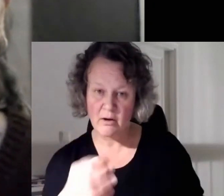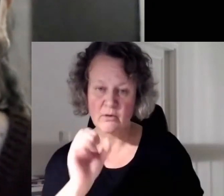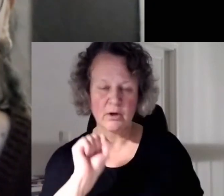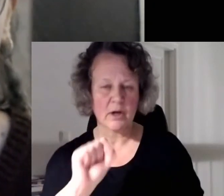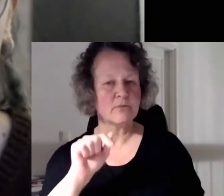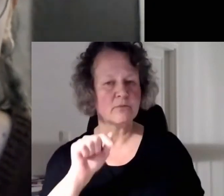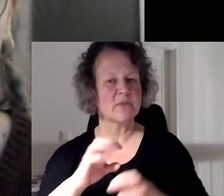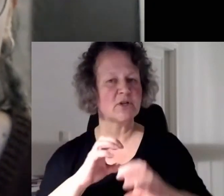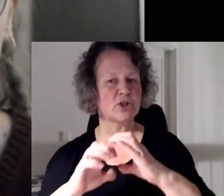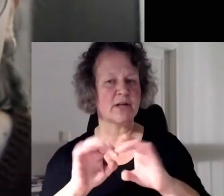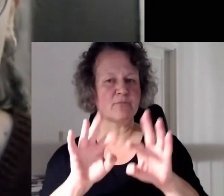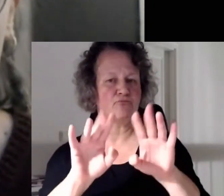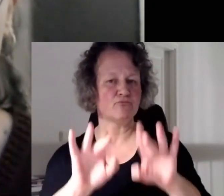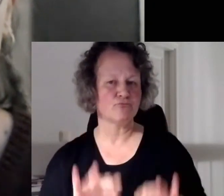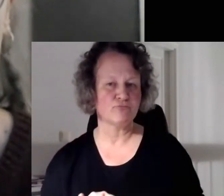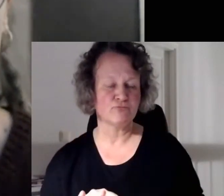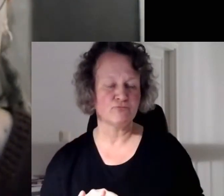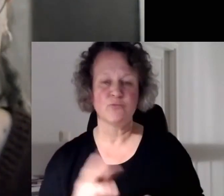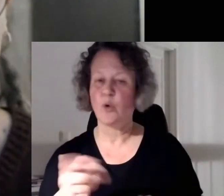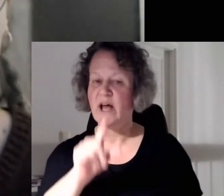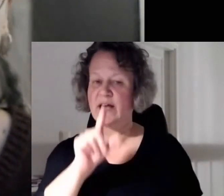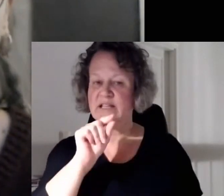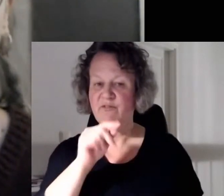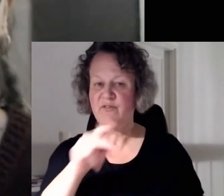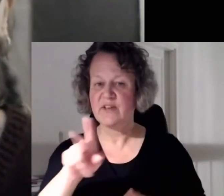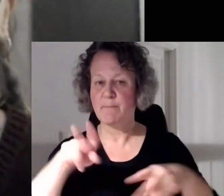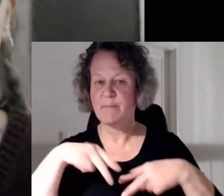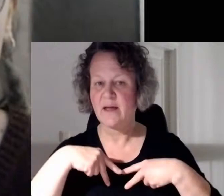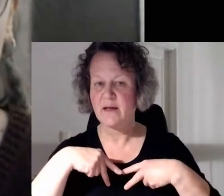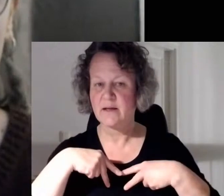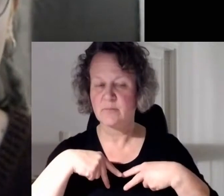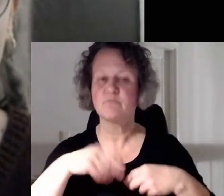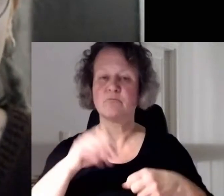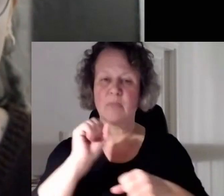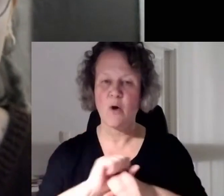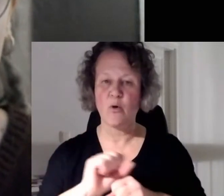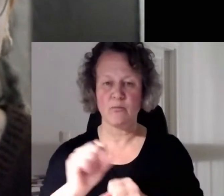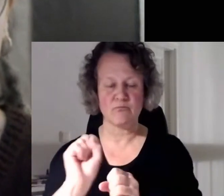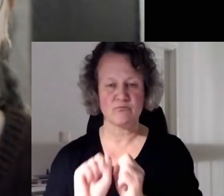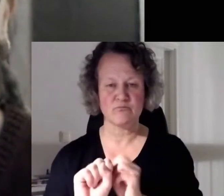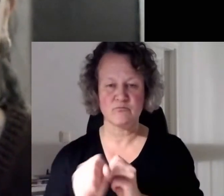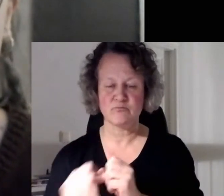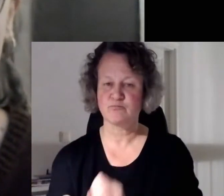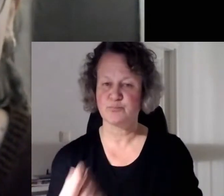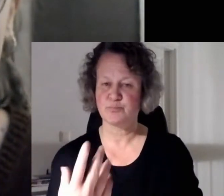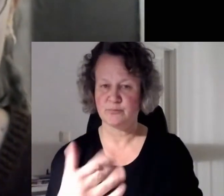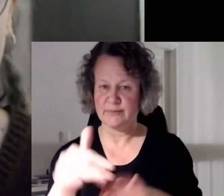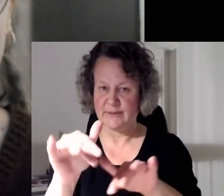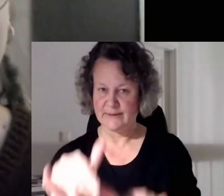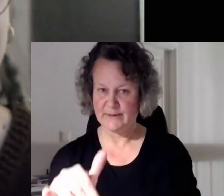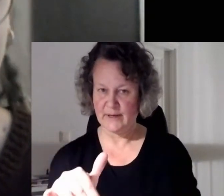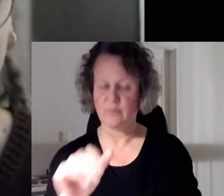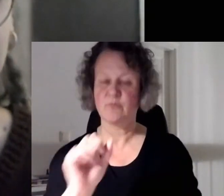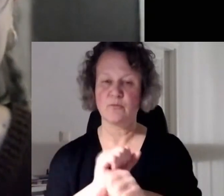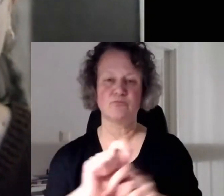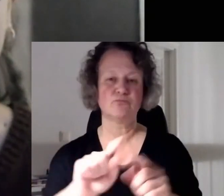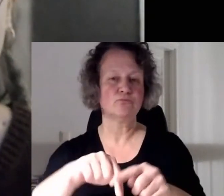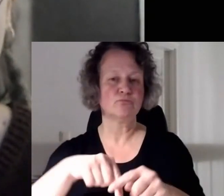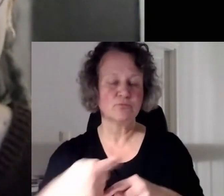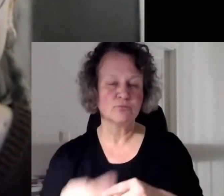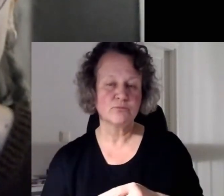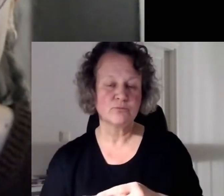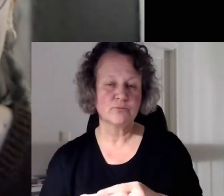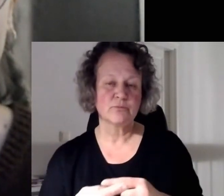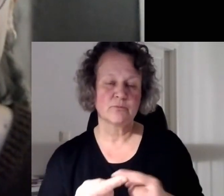that in the Zoom, or you do it with our link, which is blended in YouTube, and we will receive the questions. And